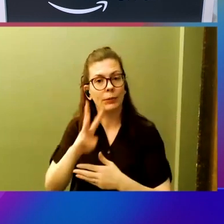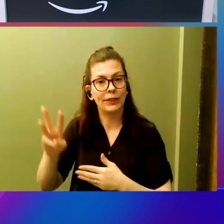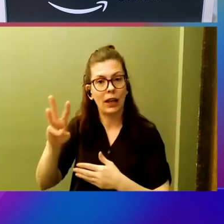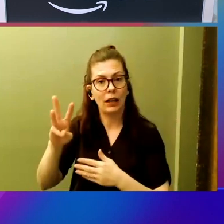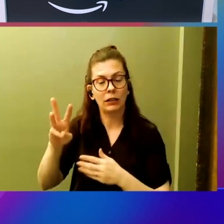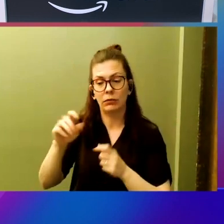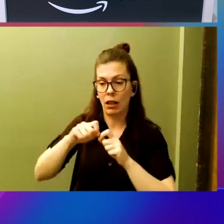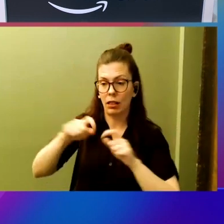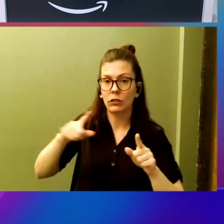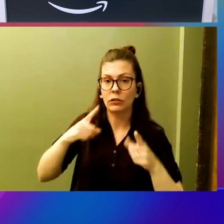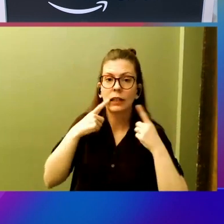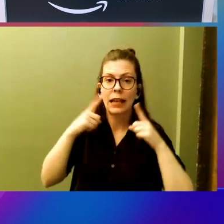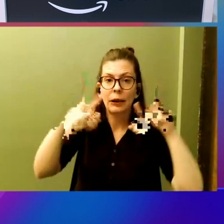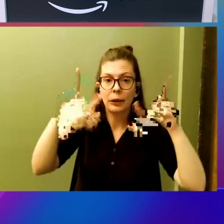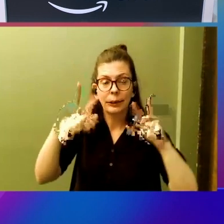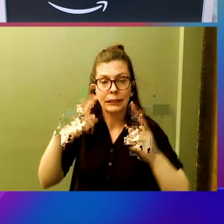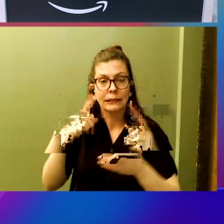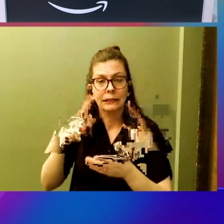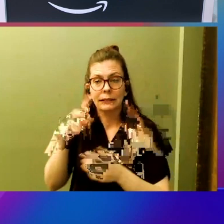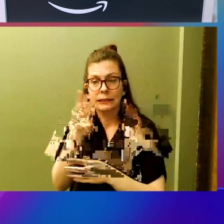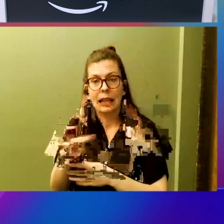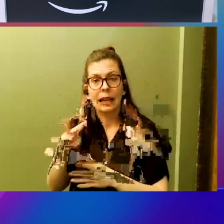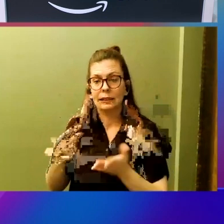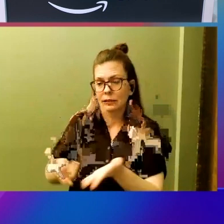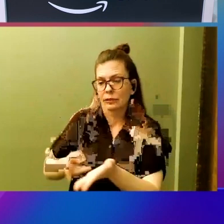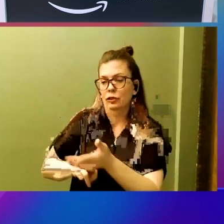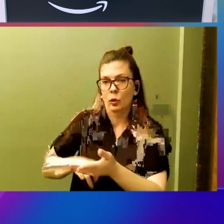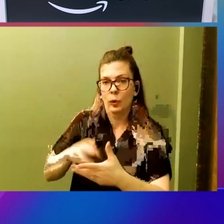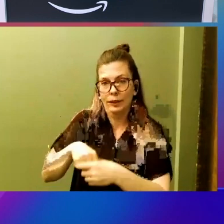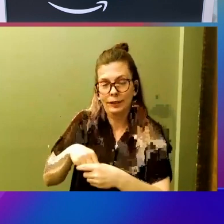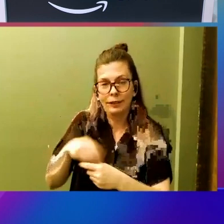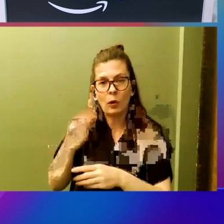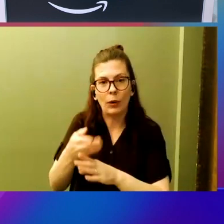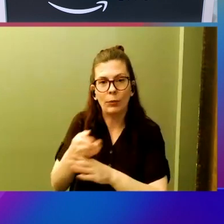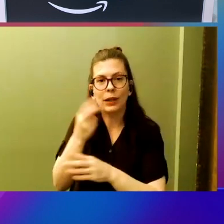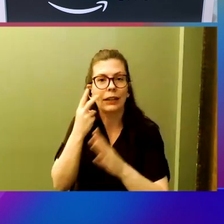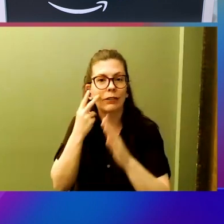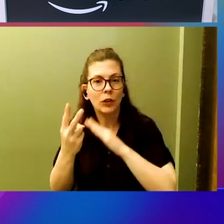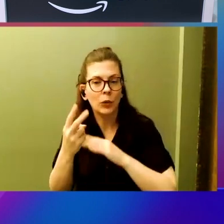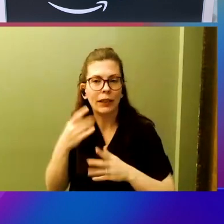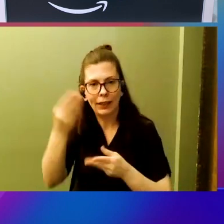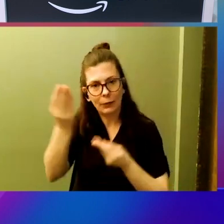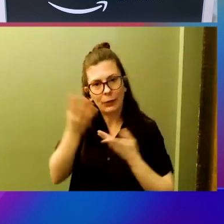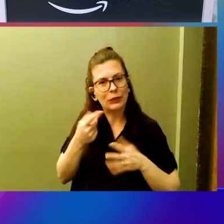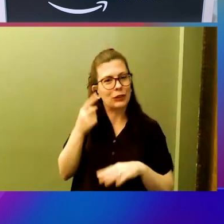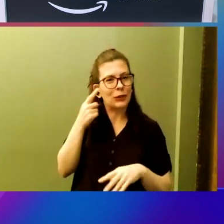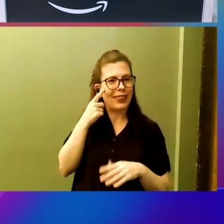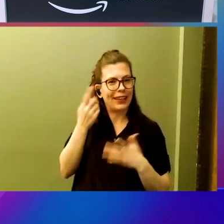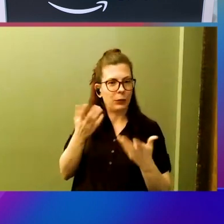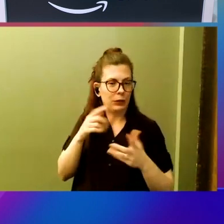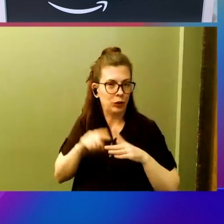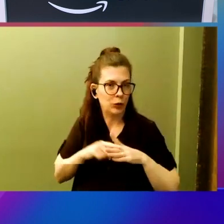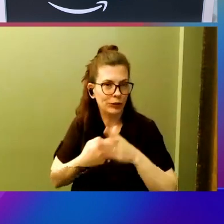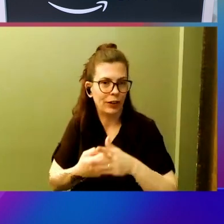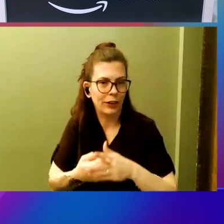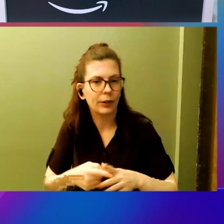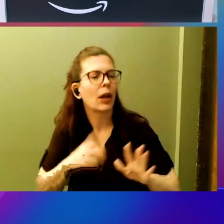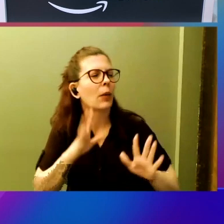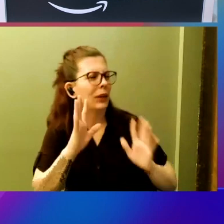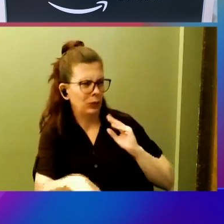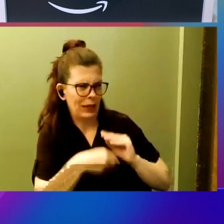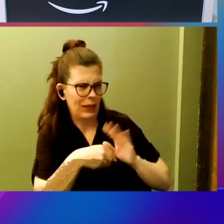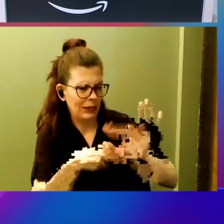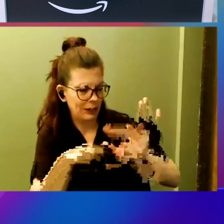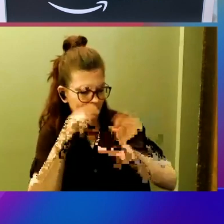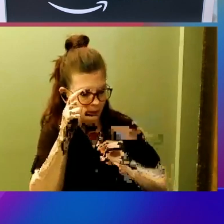site, and sign up for the preview, and let us know what you think of the service once you get started. That's yeah, and fantastic. Kris, just to add to that,